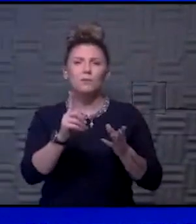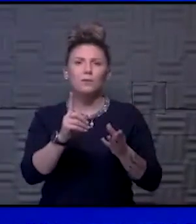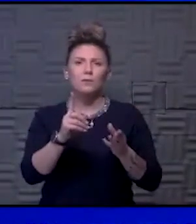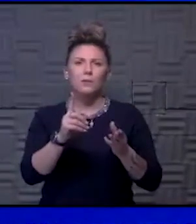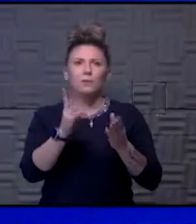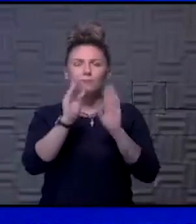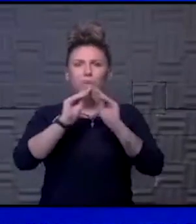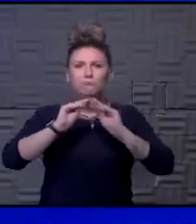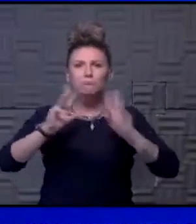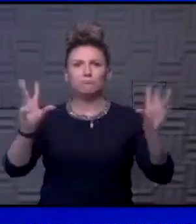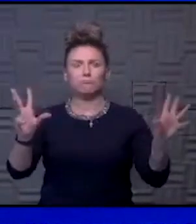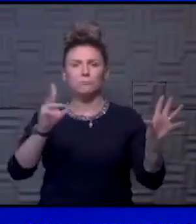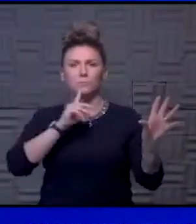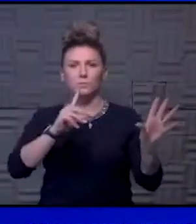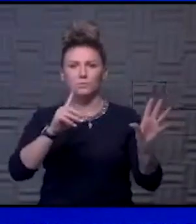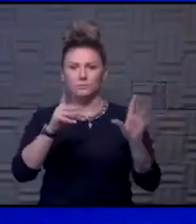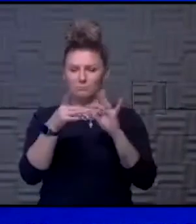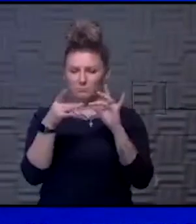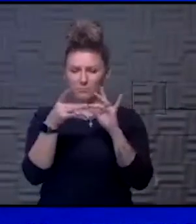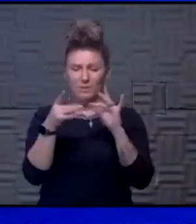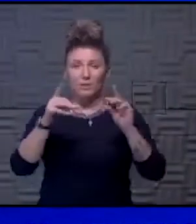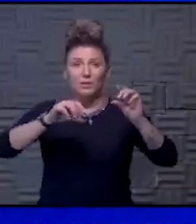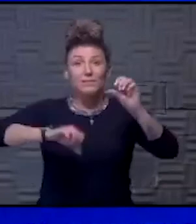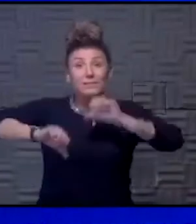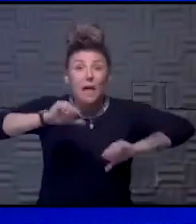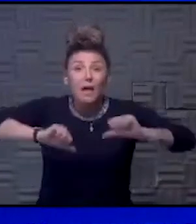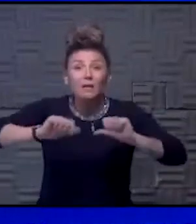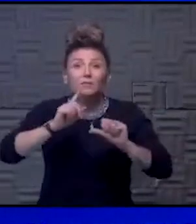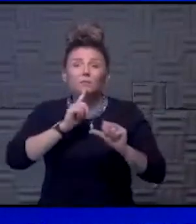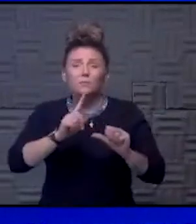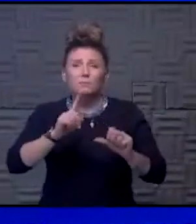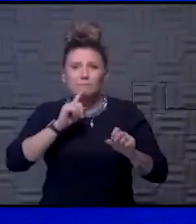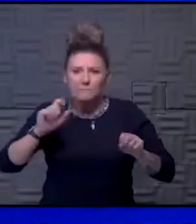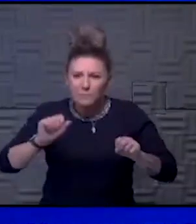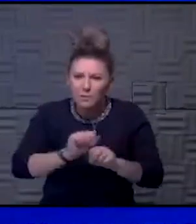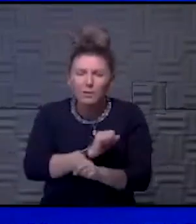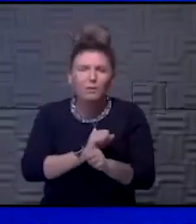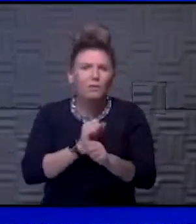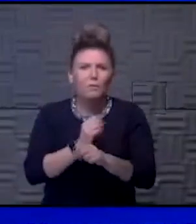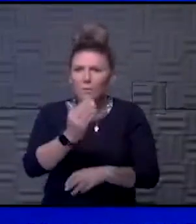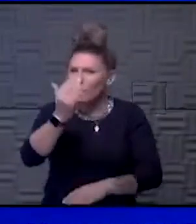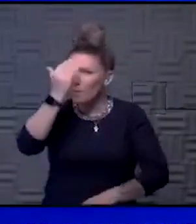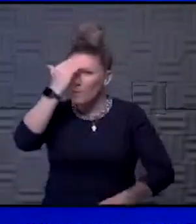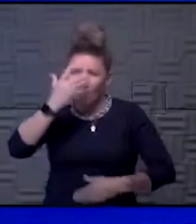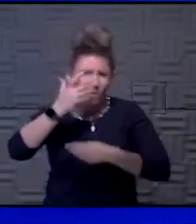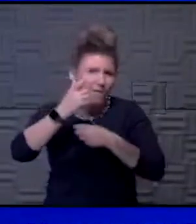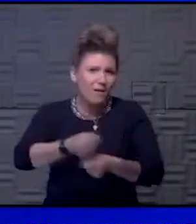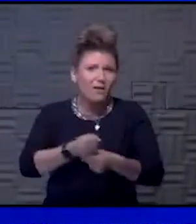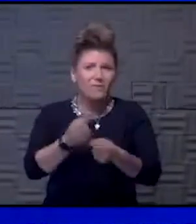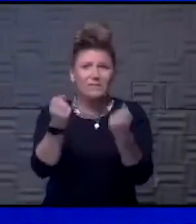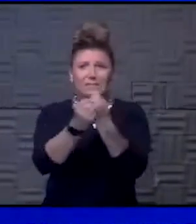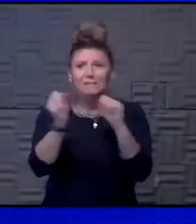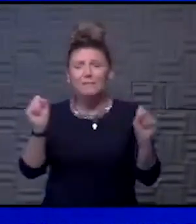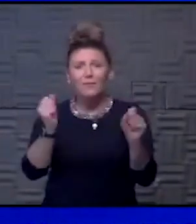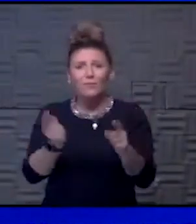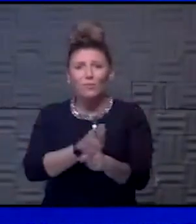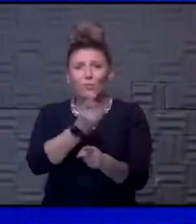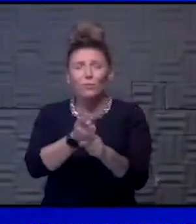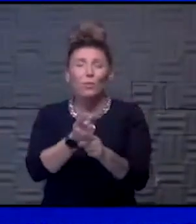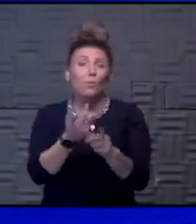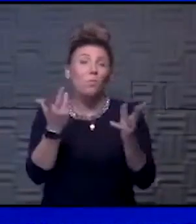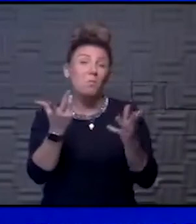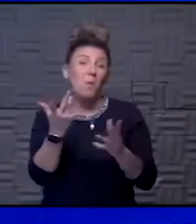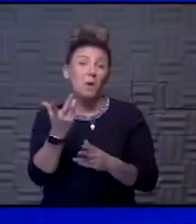that the science has made us very sure that this is safe and the right thing to do. And maybe one number to throw out